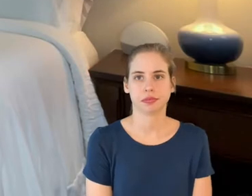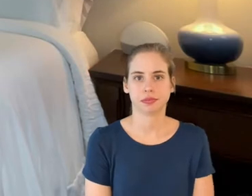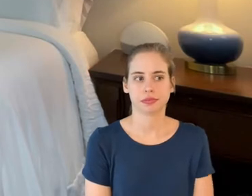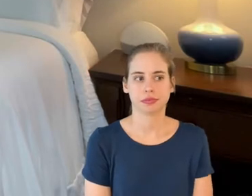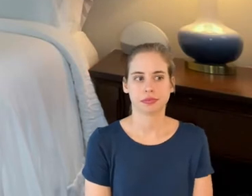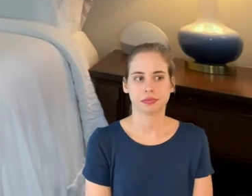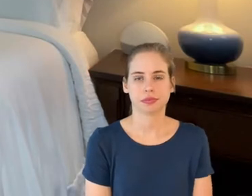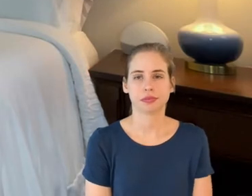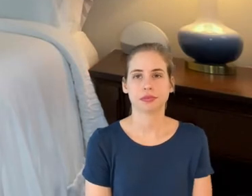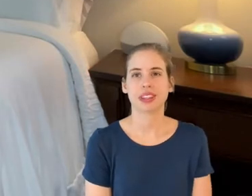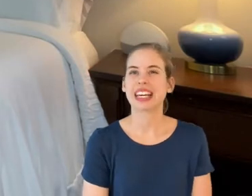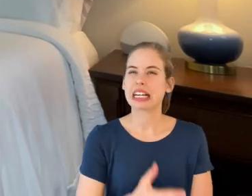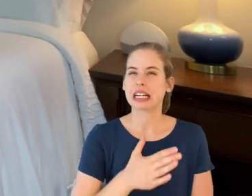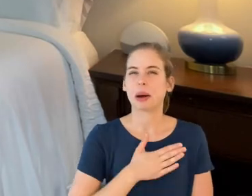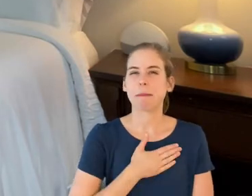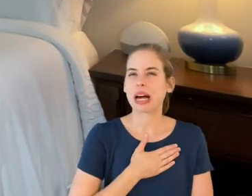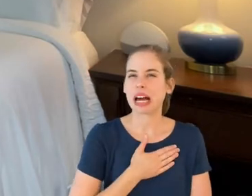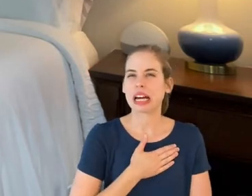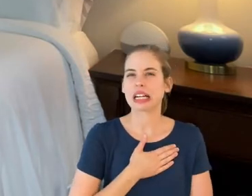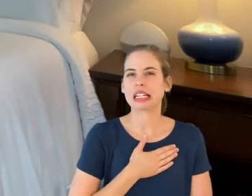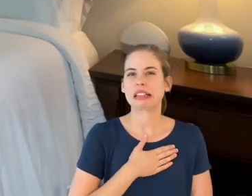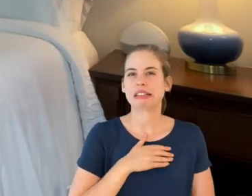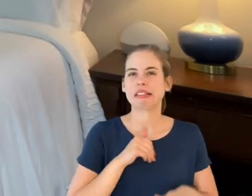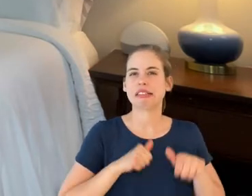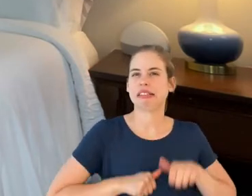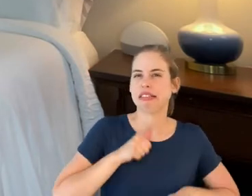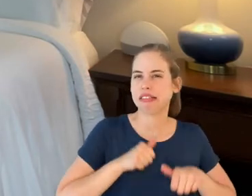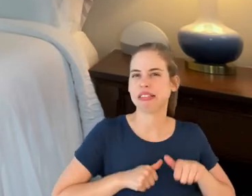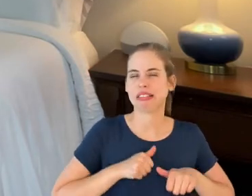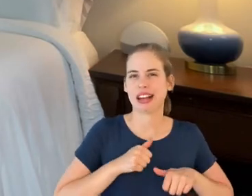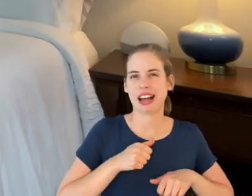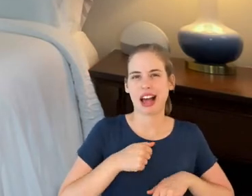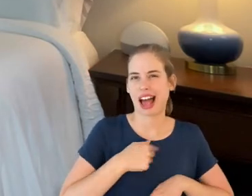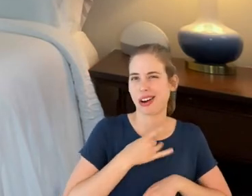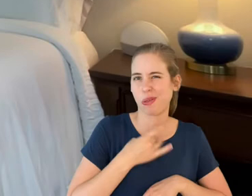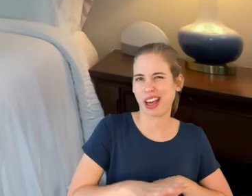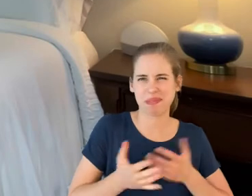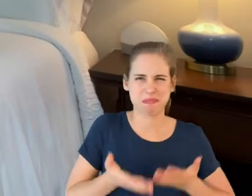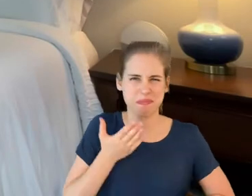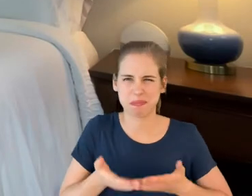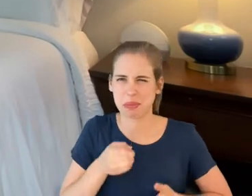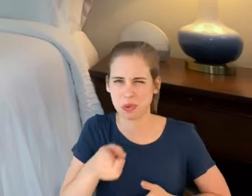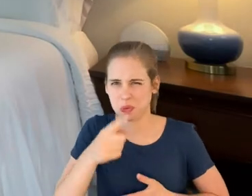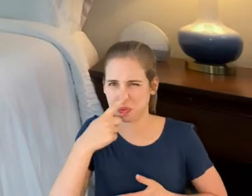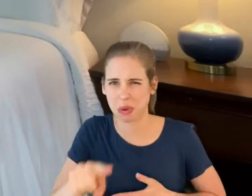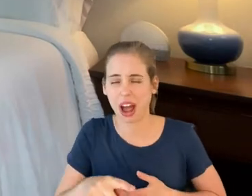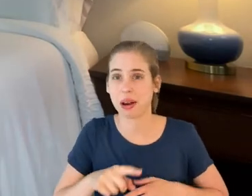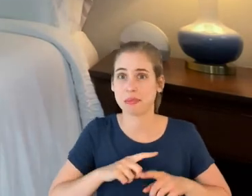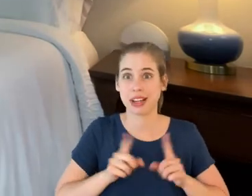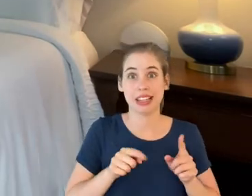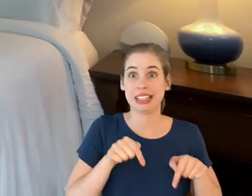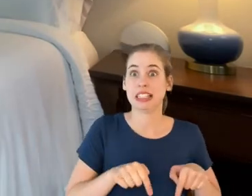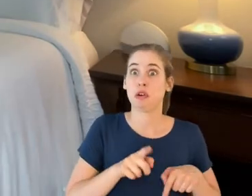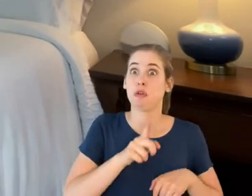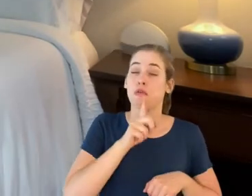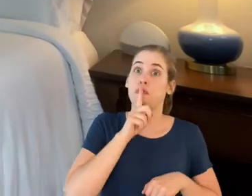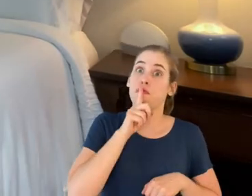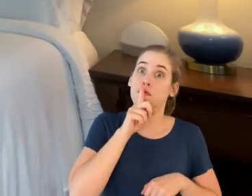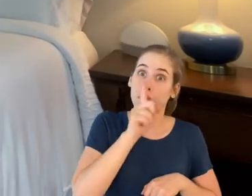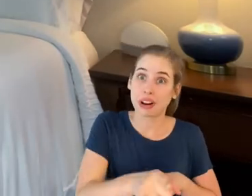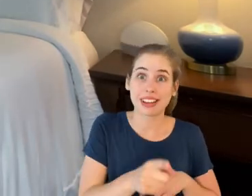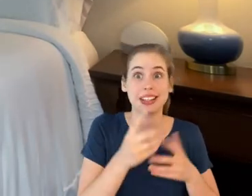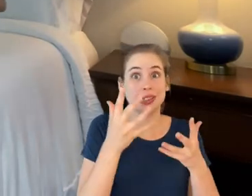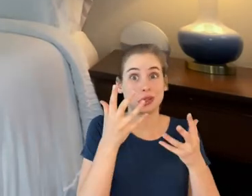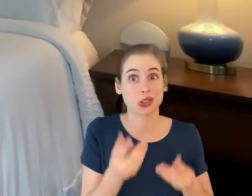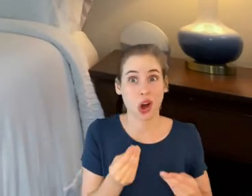I found is like a personal drawback, which other people might not feel the same way, is the sheet is so soft, like the flat